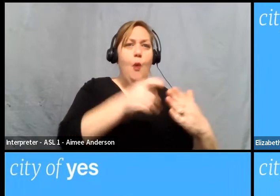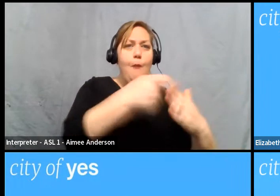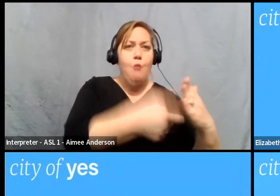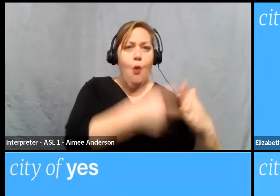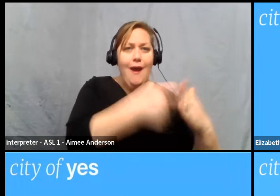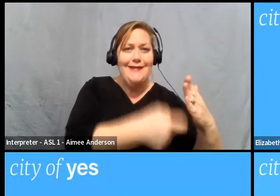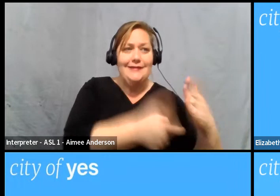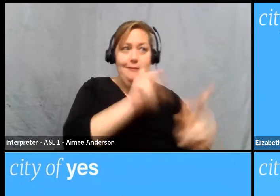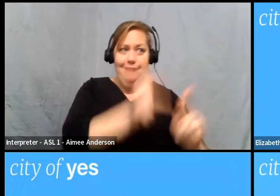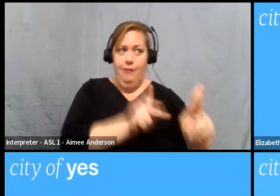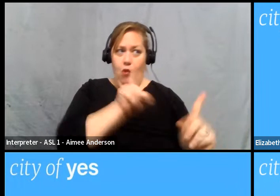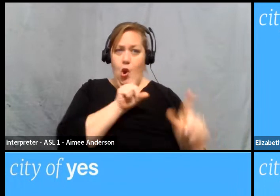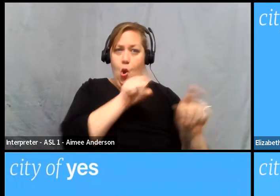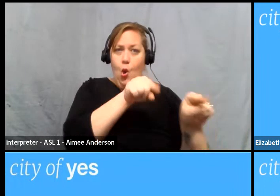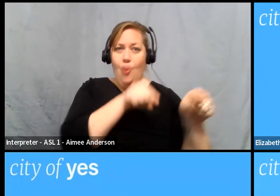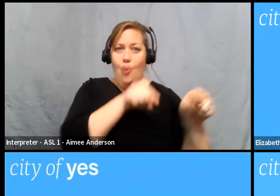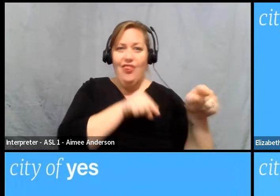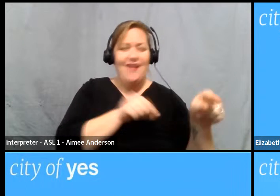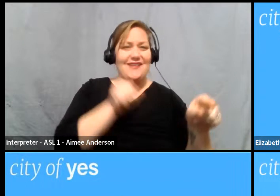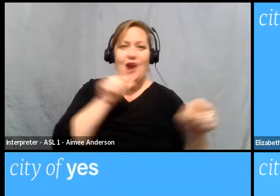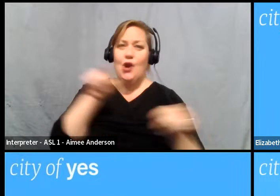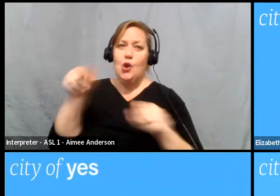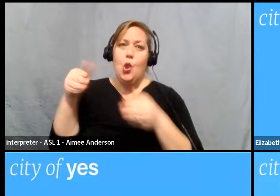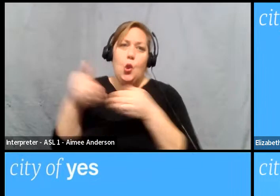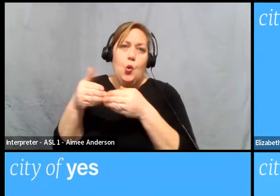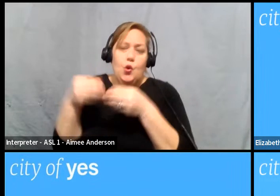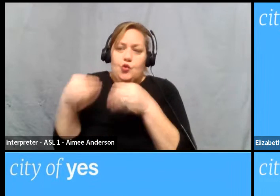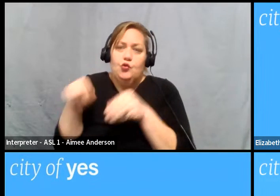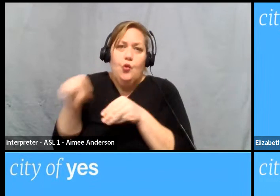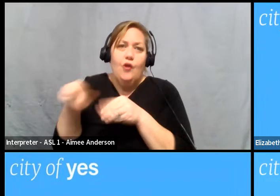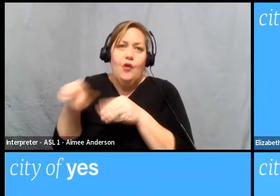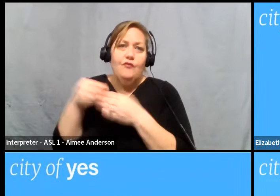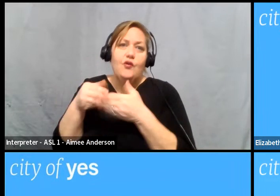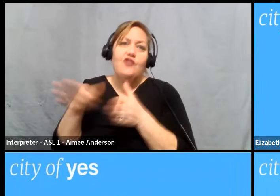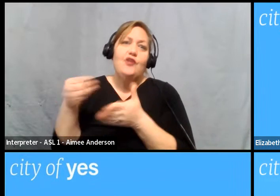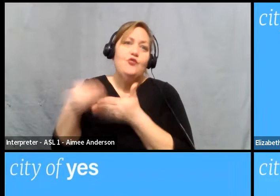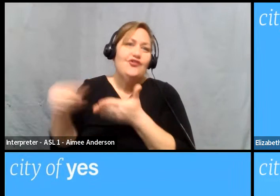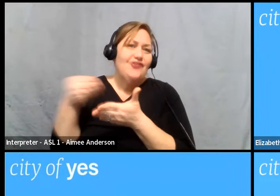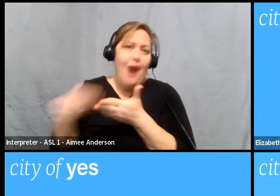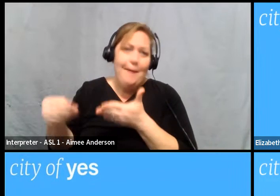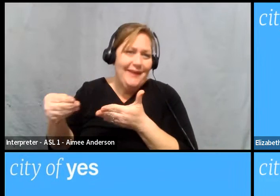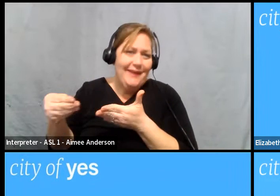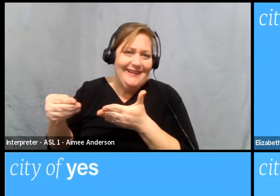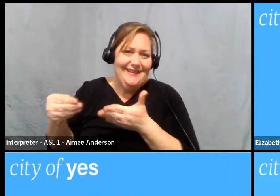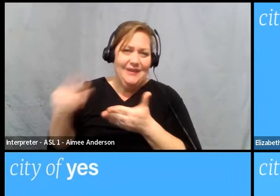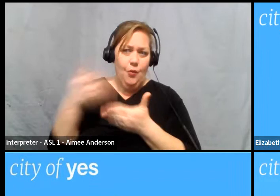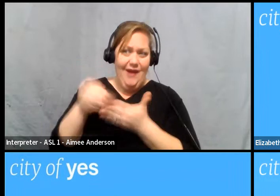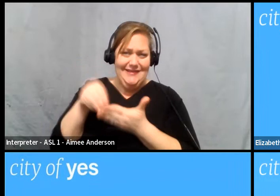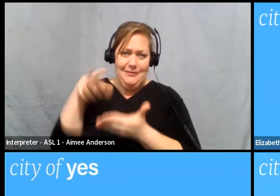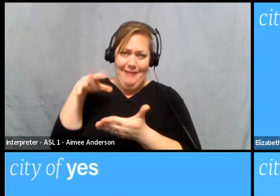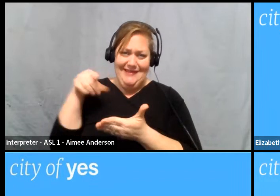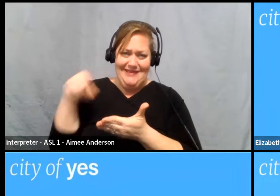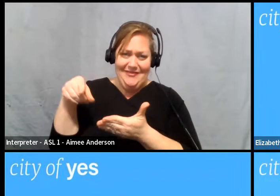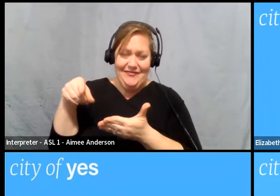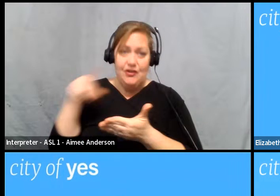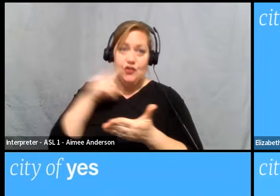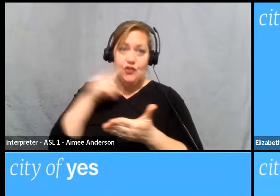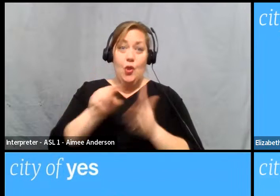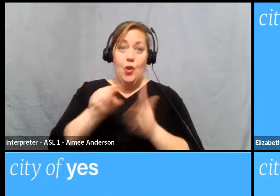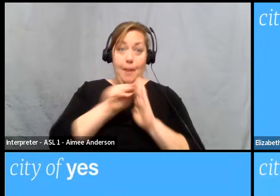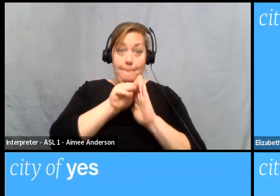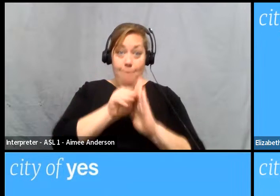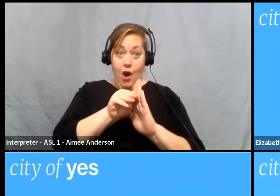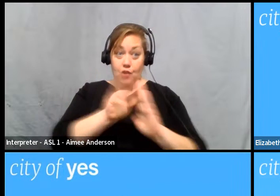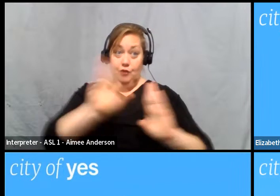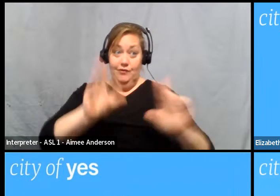that's where people are going to go. They're not going to go to the corner store to do their general shopping because it's going to be a lot more expensive. So the model that you're